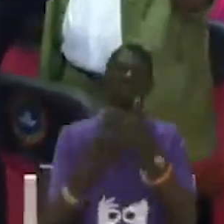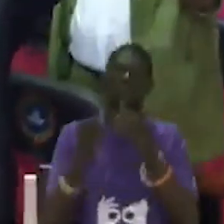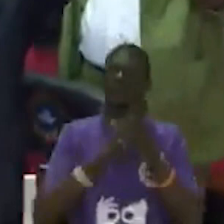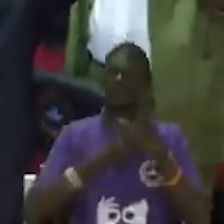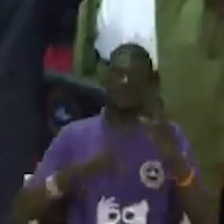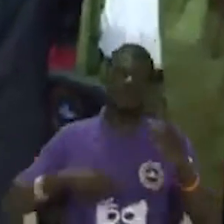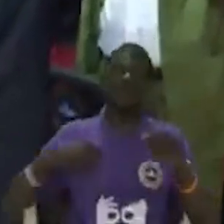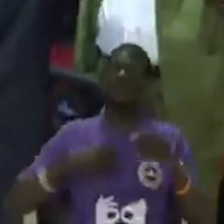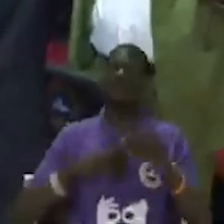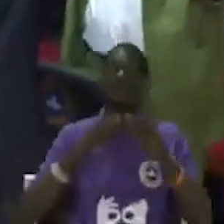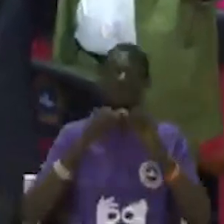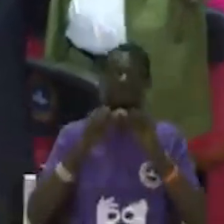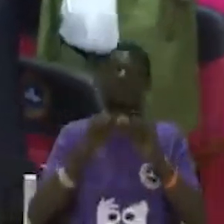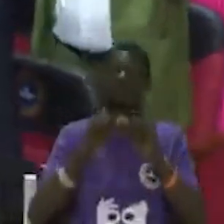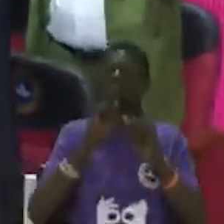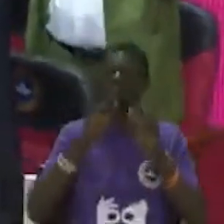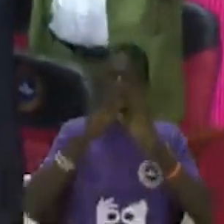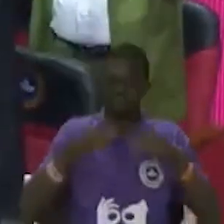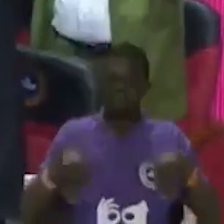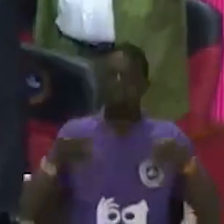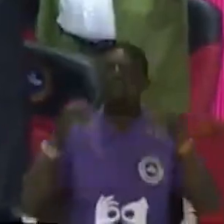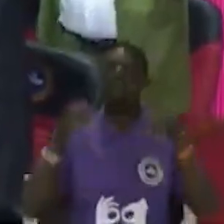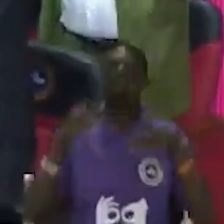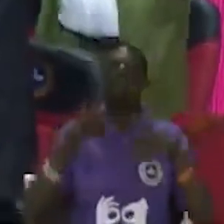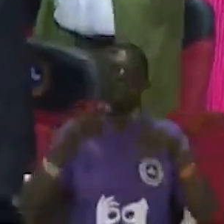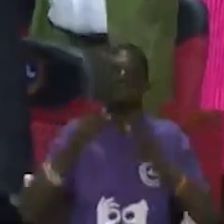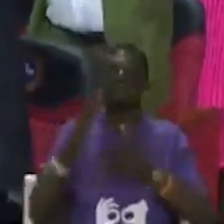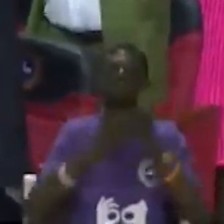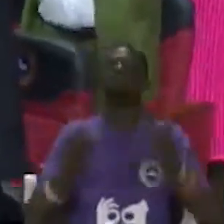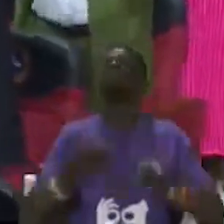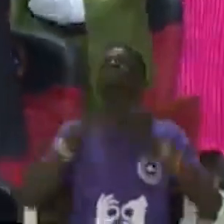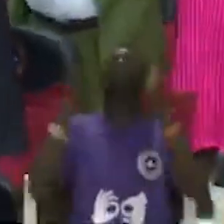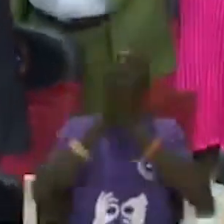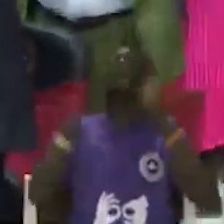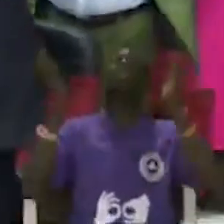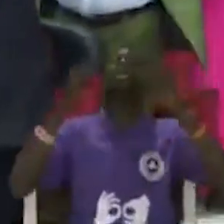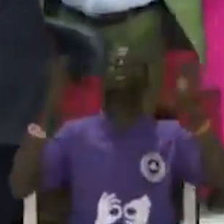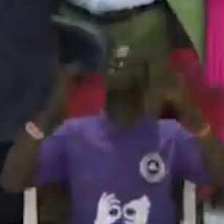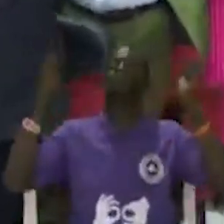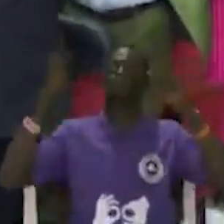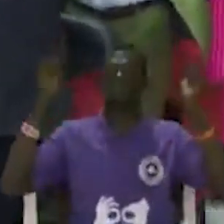and we will not be quiet. Let somebody shout hallelujah.